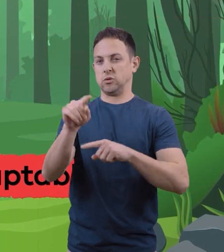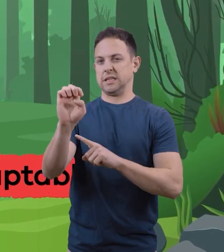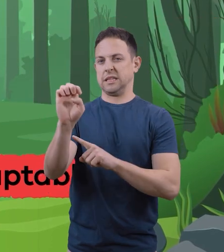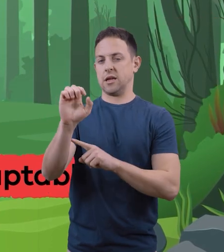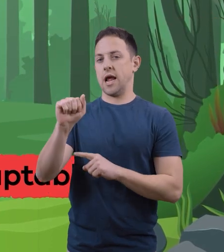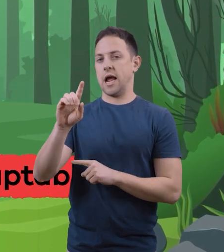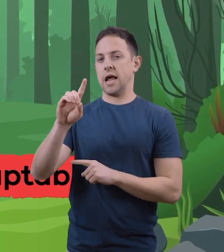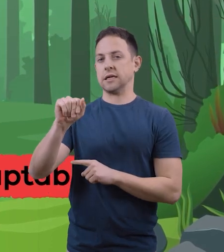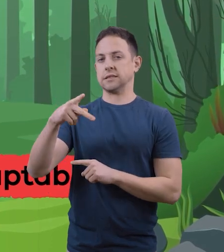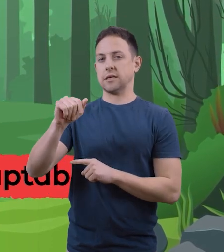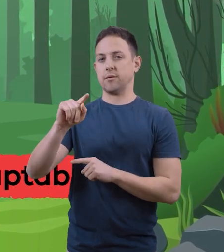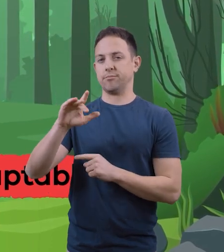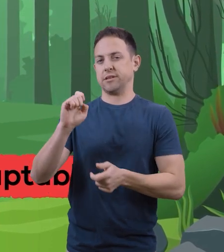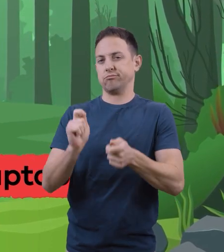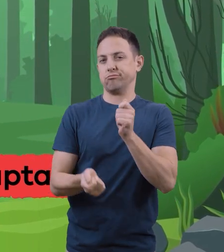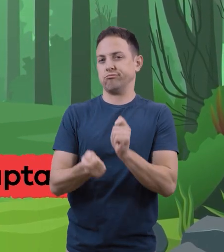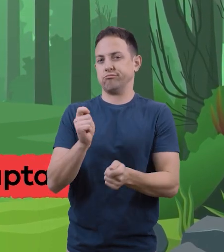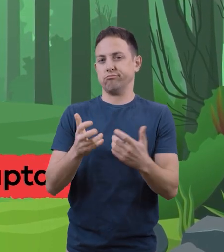3.